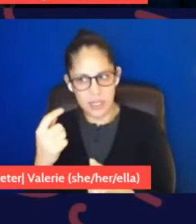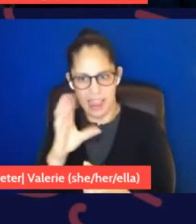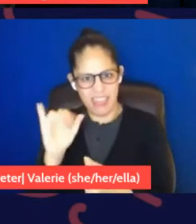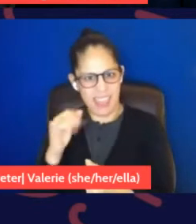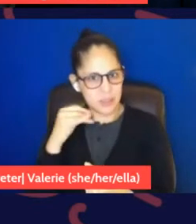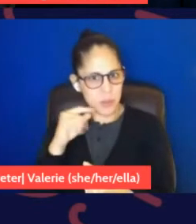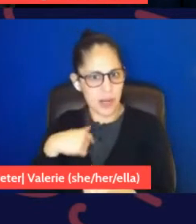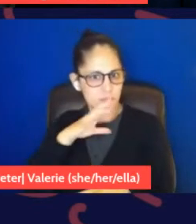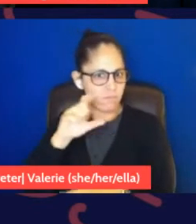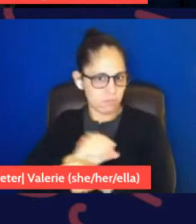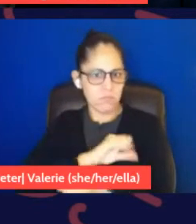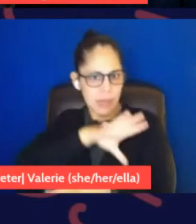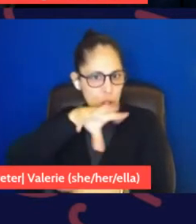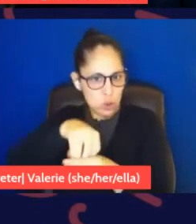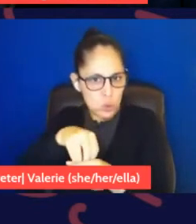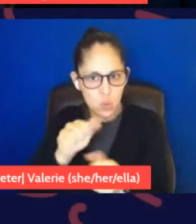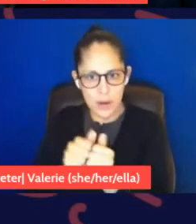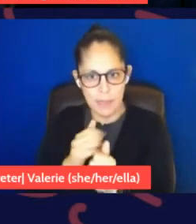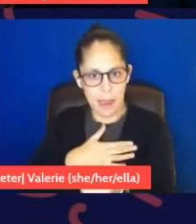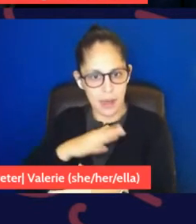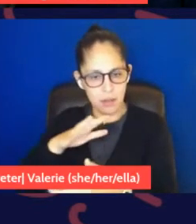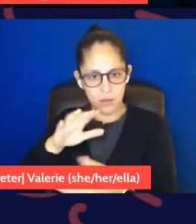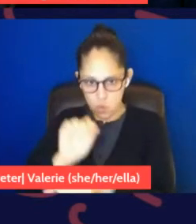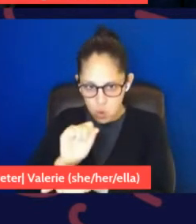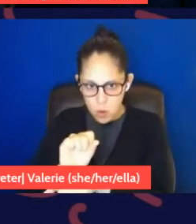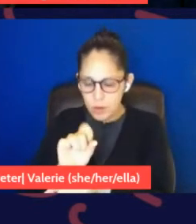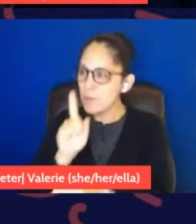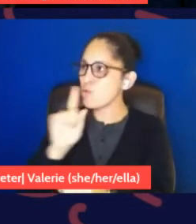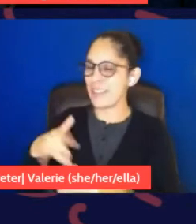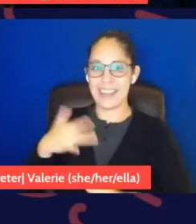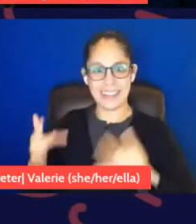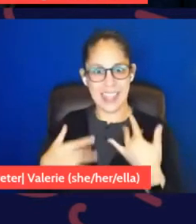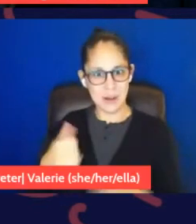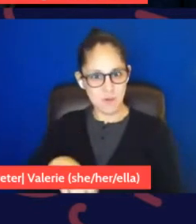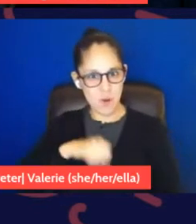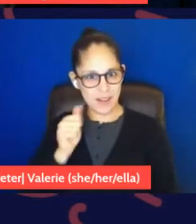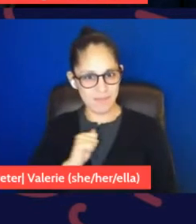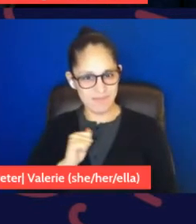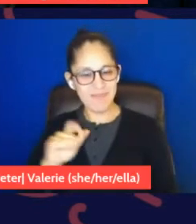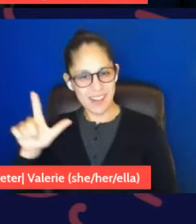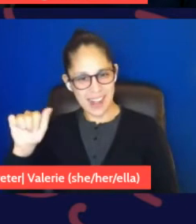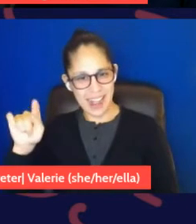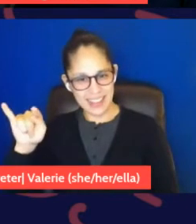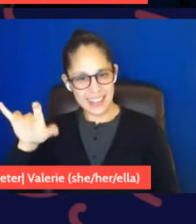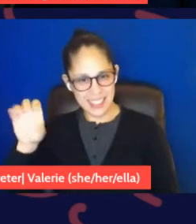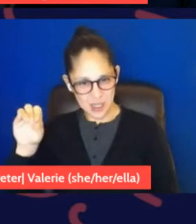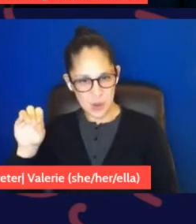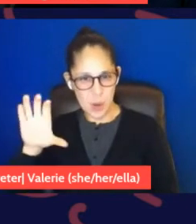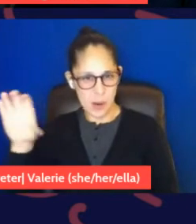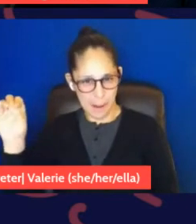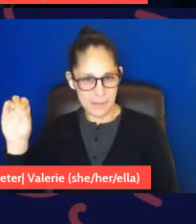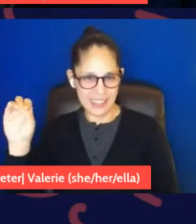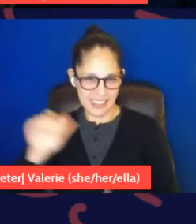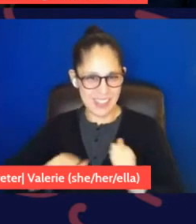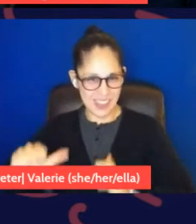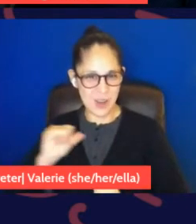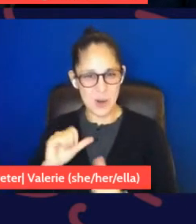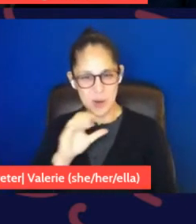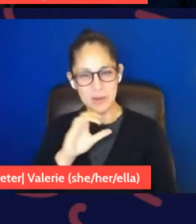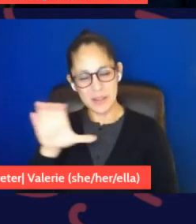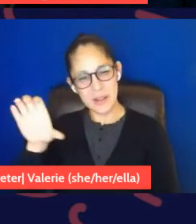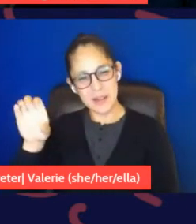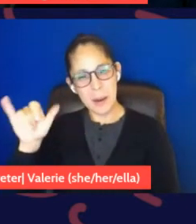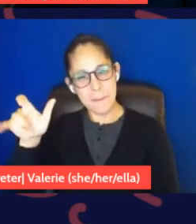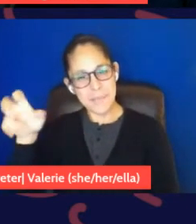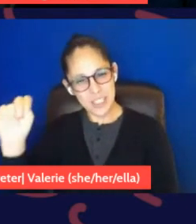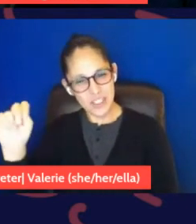playwright. I am very excited and very proud to be one of the Latino Theater Company's commissioned playwrights this year. I'm currently working for